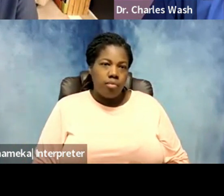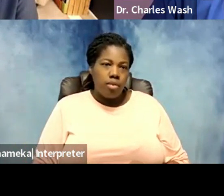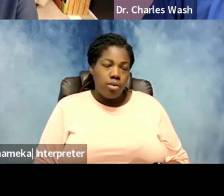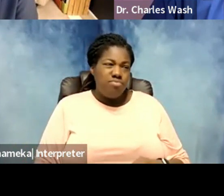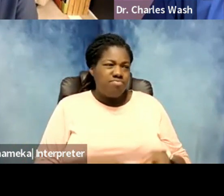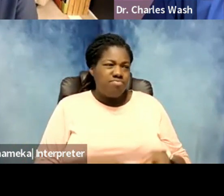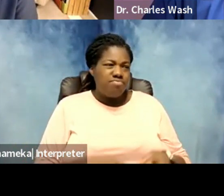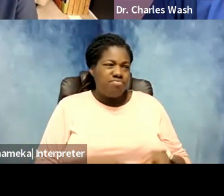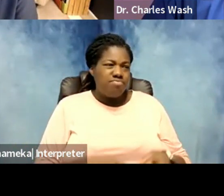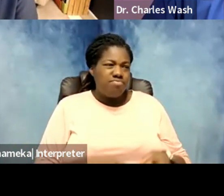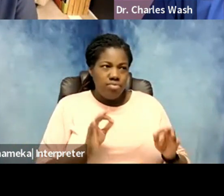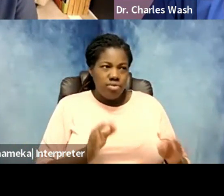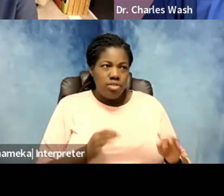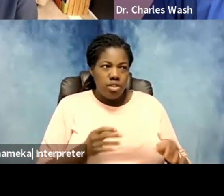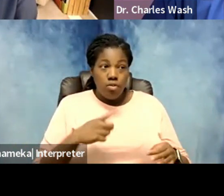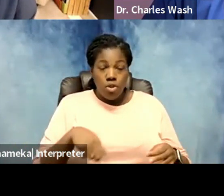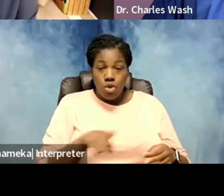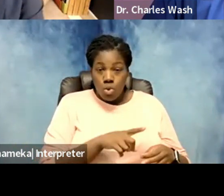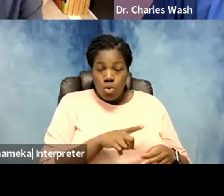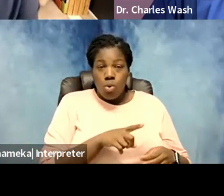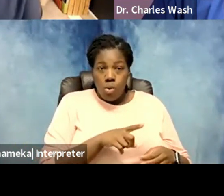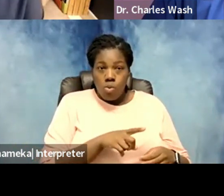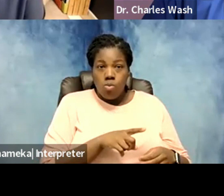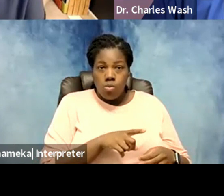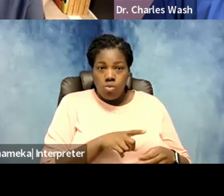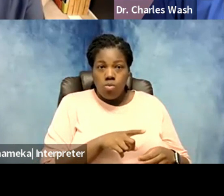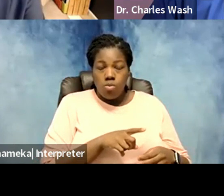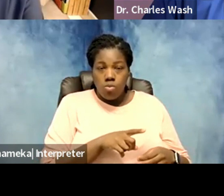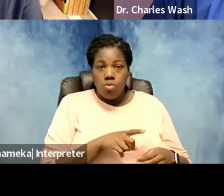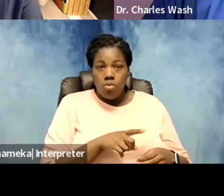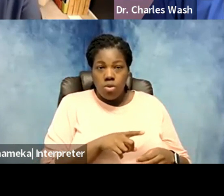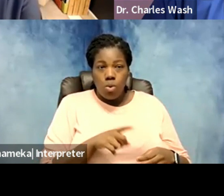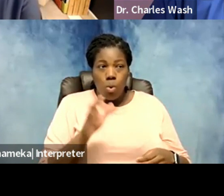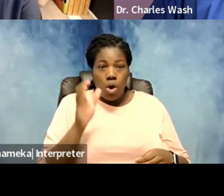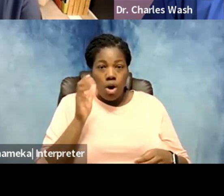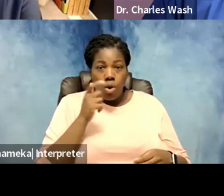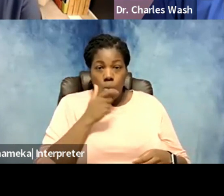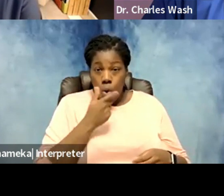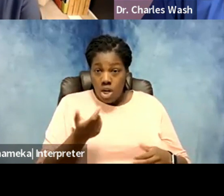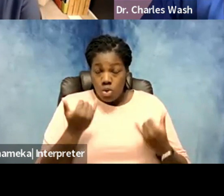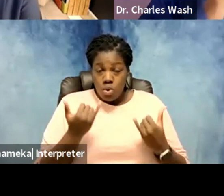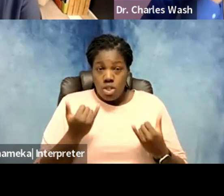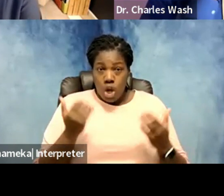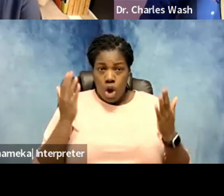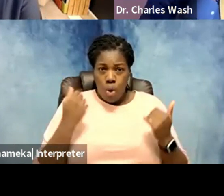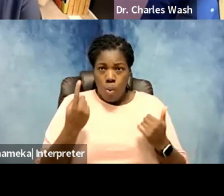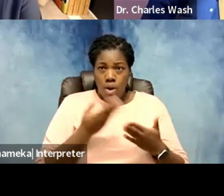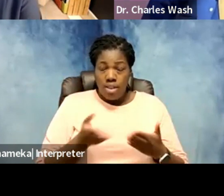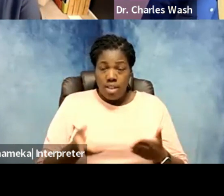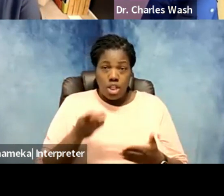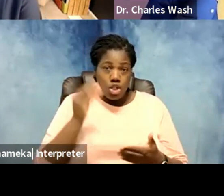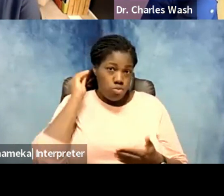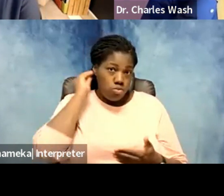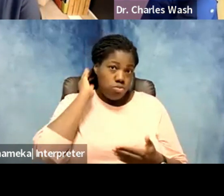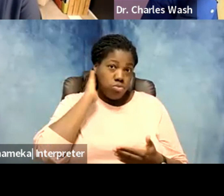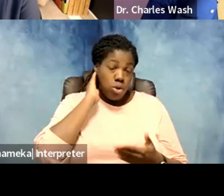And I think, you know, for those that are, you know, listening to this, you know, I hope one of the takeaways is that,